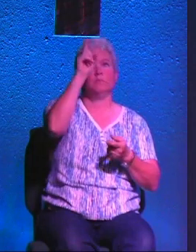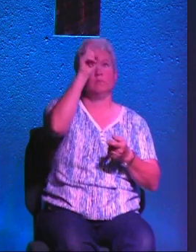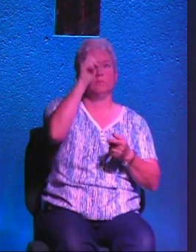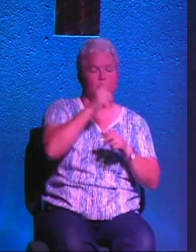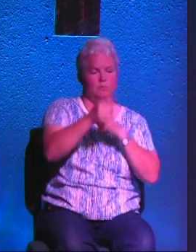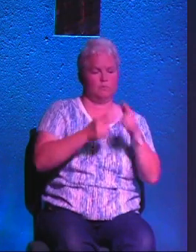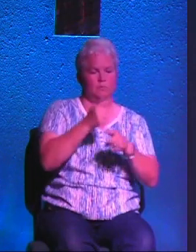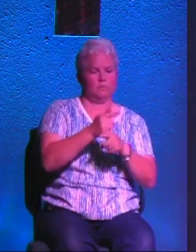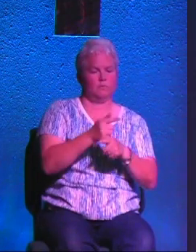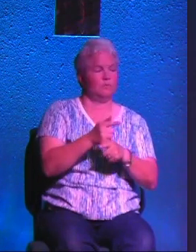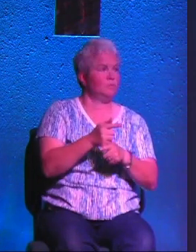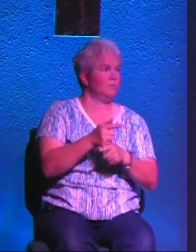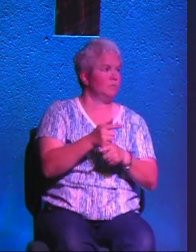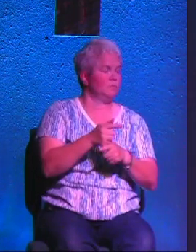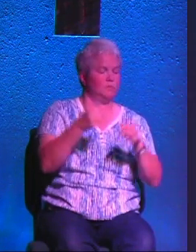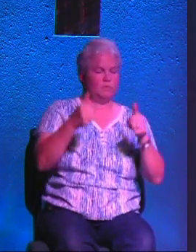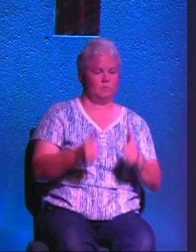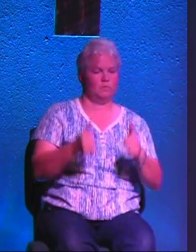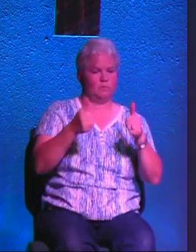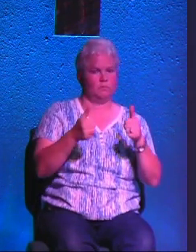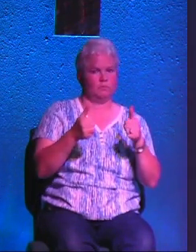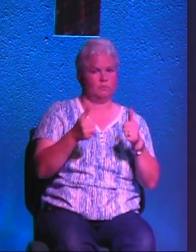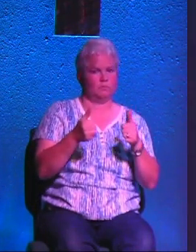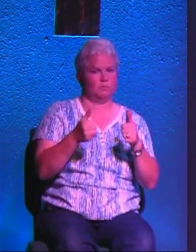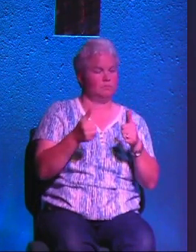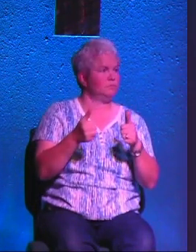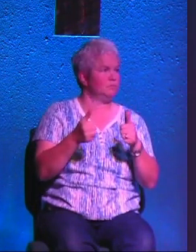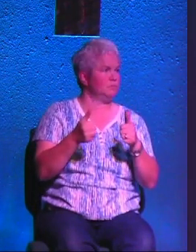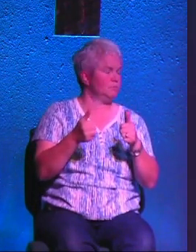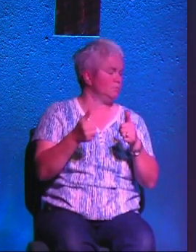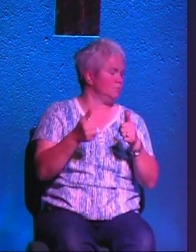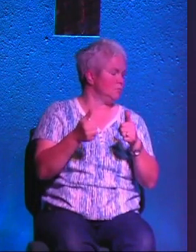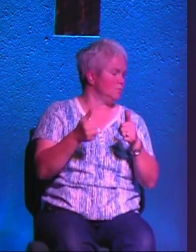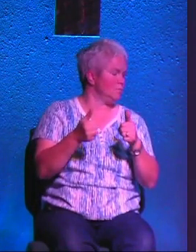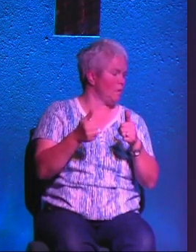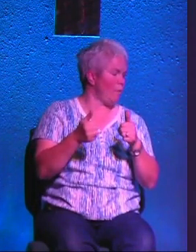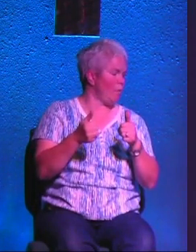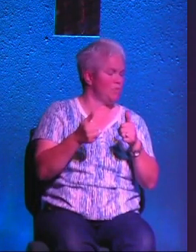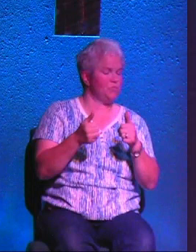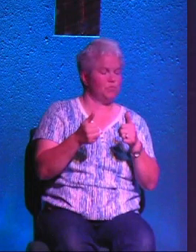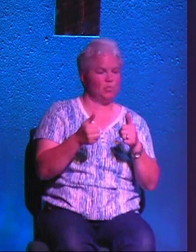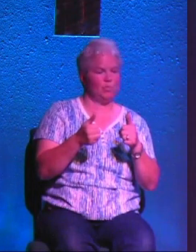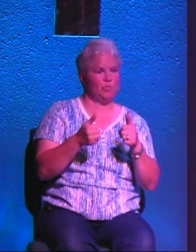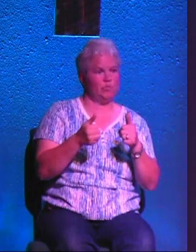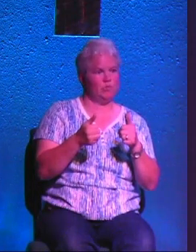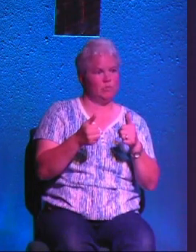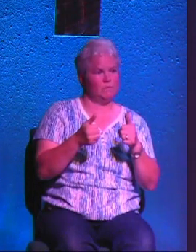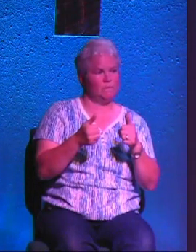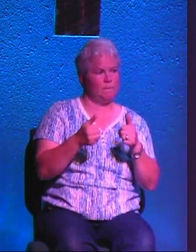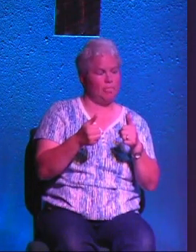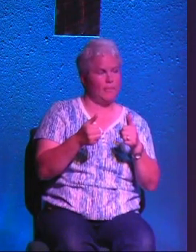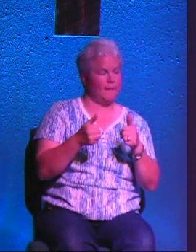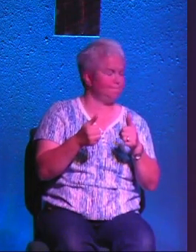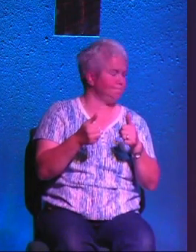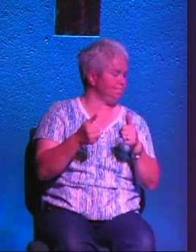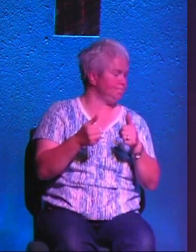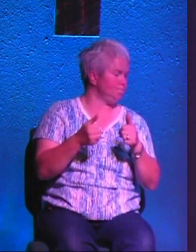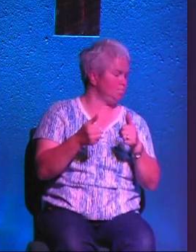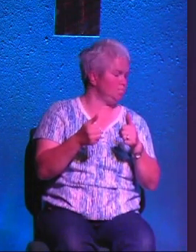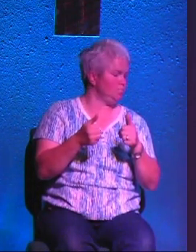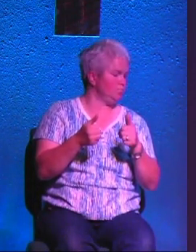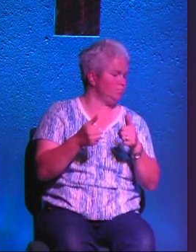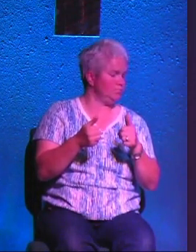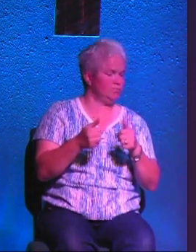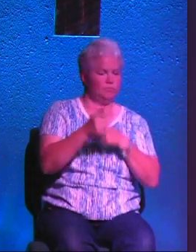his righteousness that I am to live my life. And it gives me the ability, and only through him do I have the ability to live